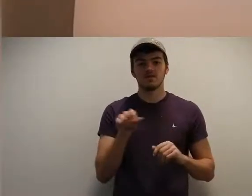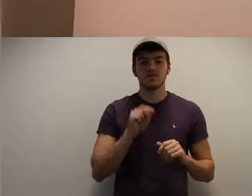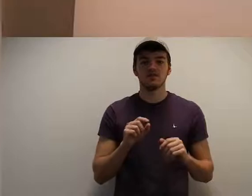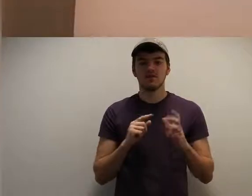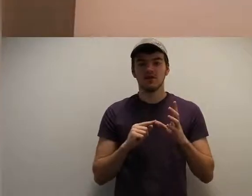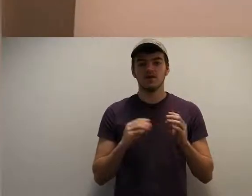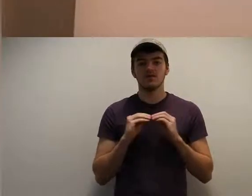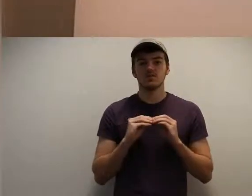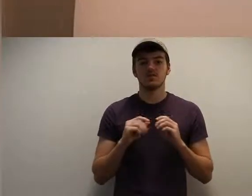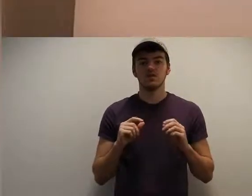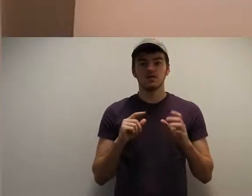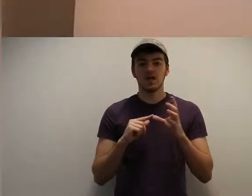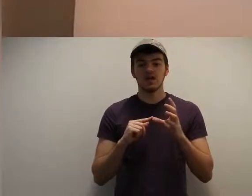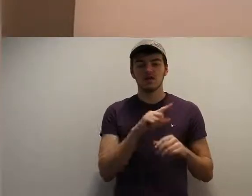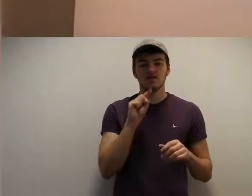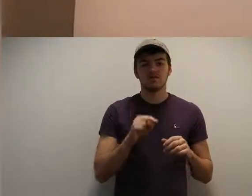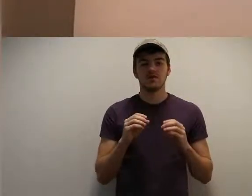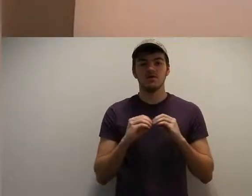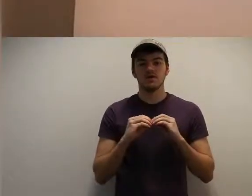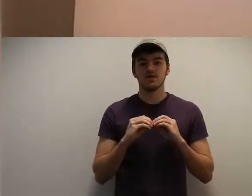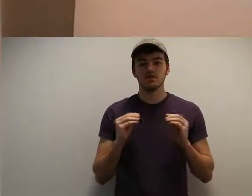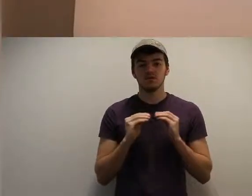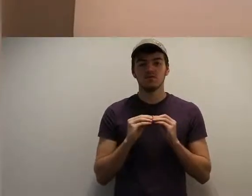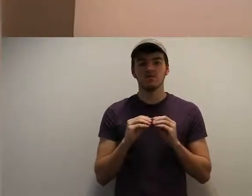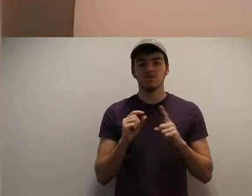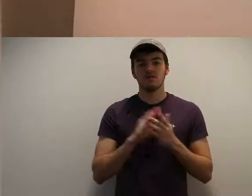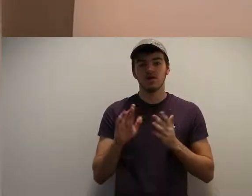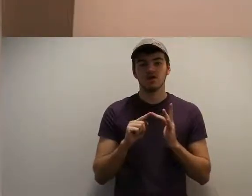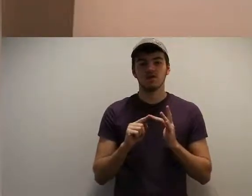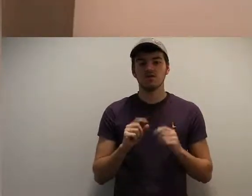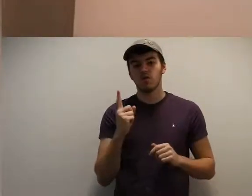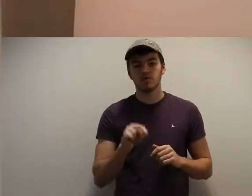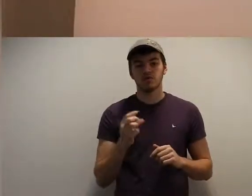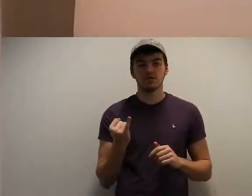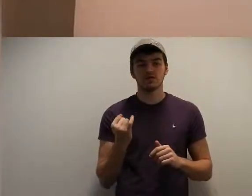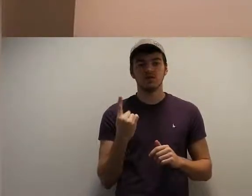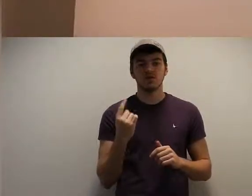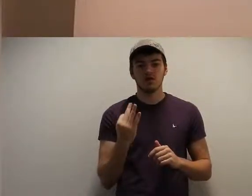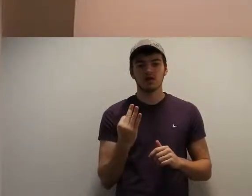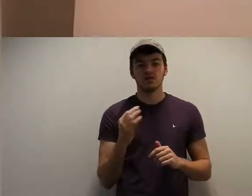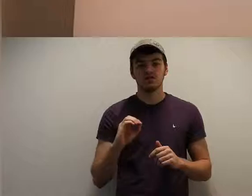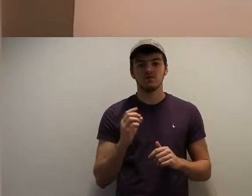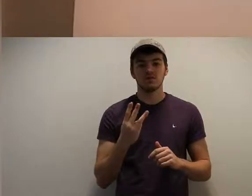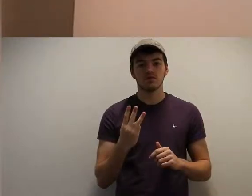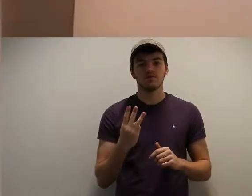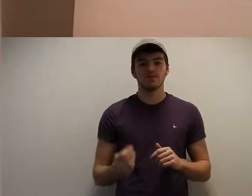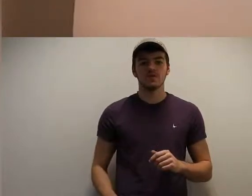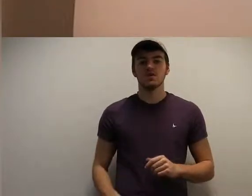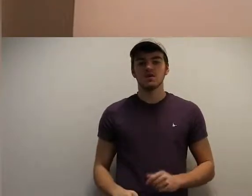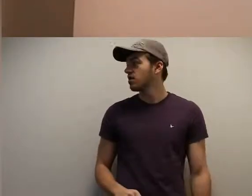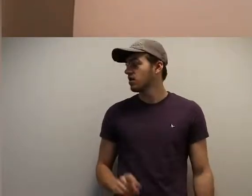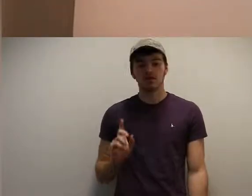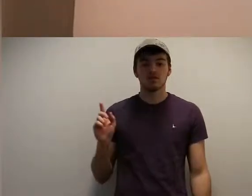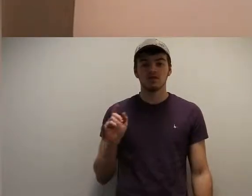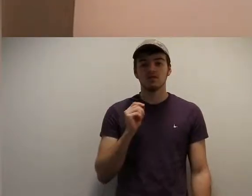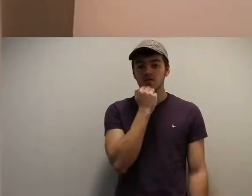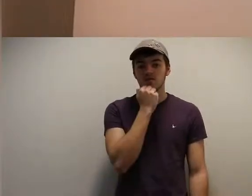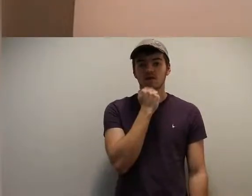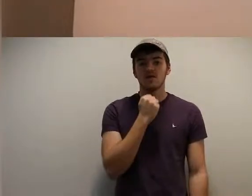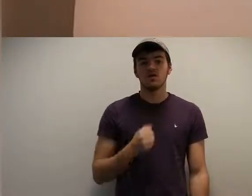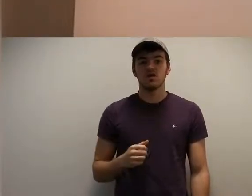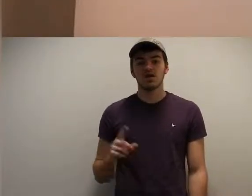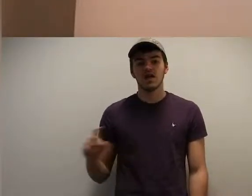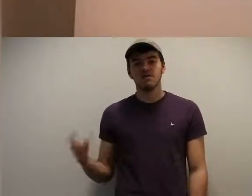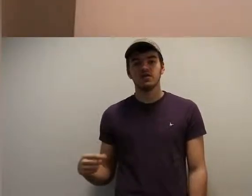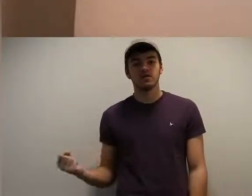with infinitely many decimal places. It is also a solution to the quadratic equation x squared minus x